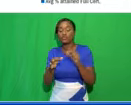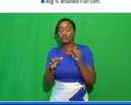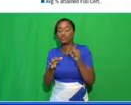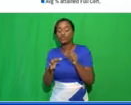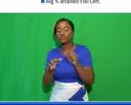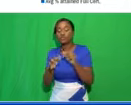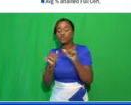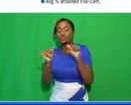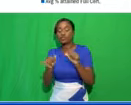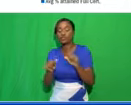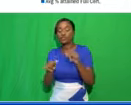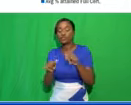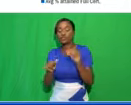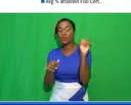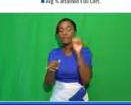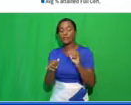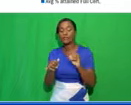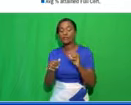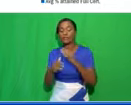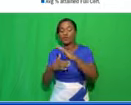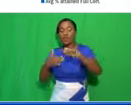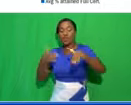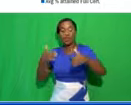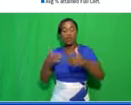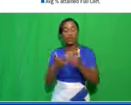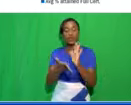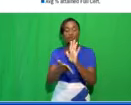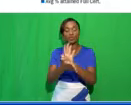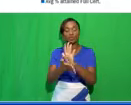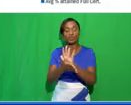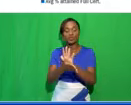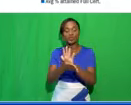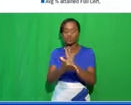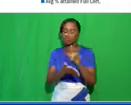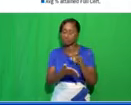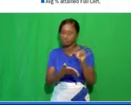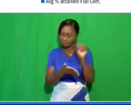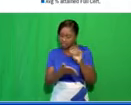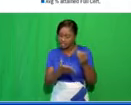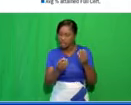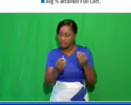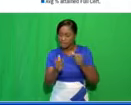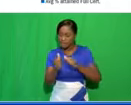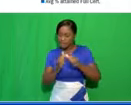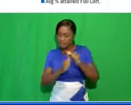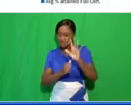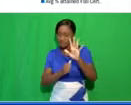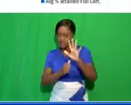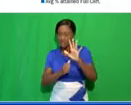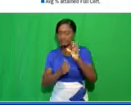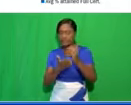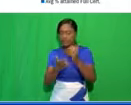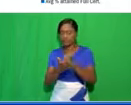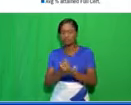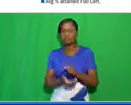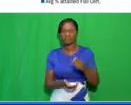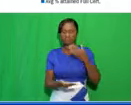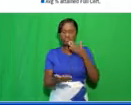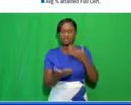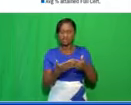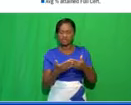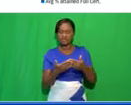that those percentages for the all schools that we would look at. And I think that's a good figure compared